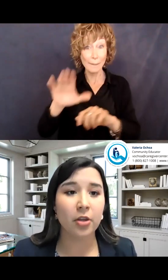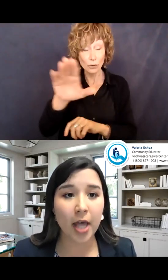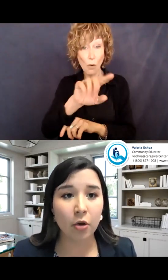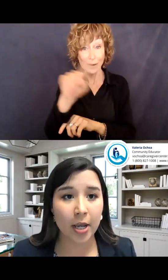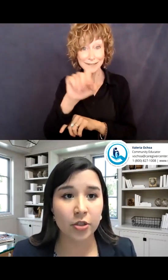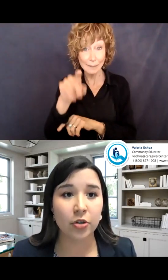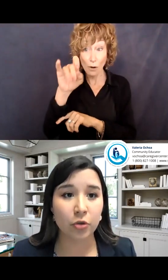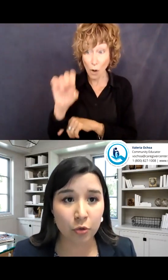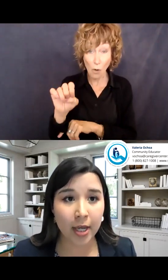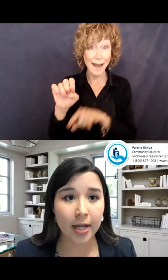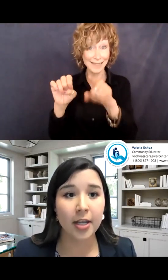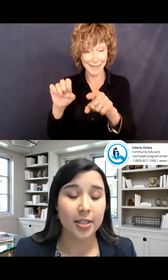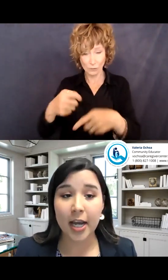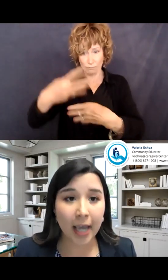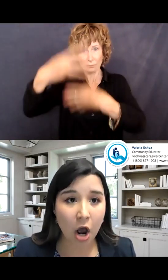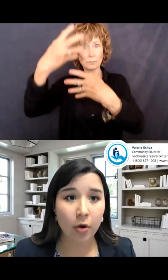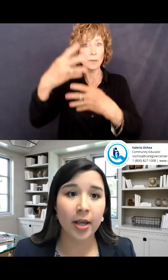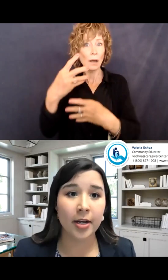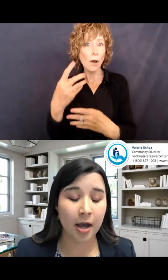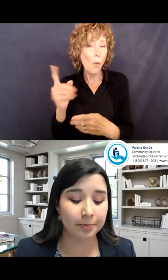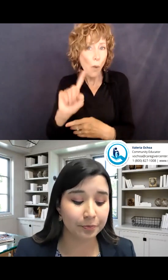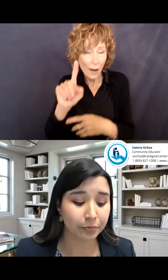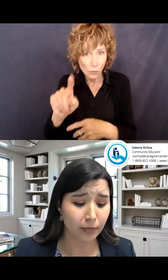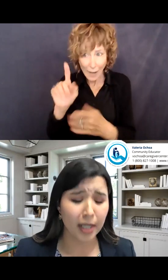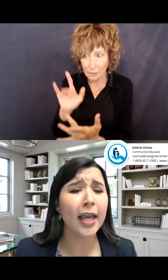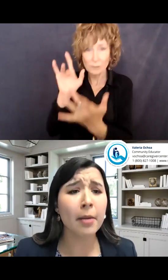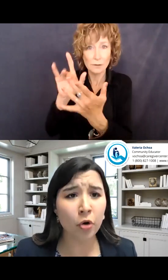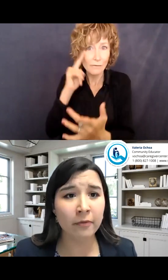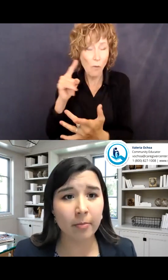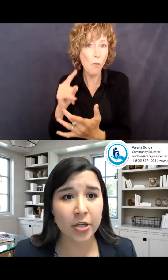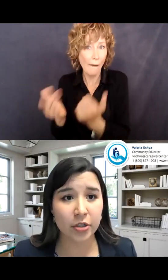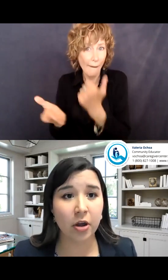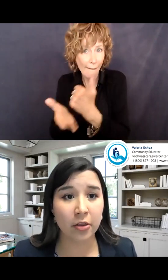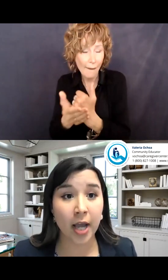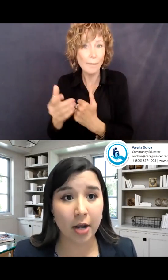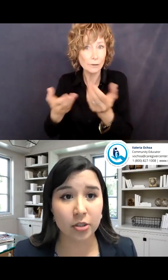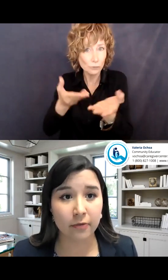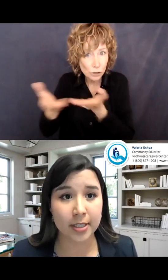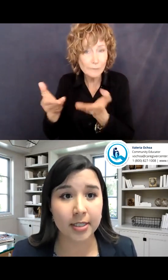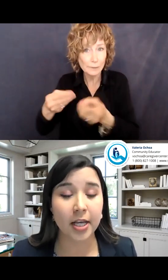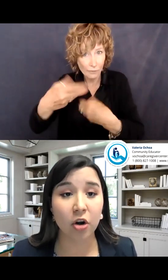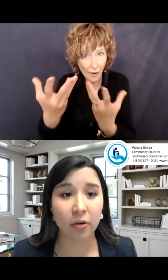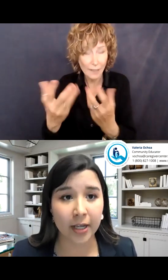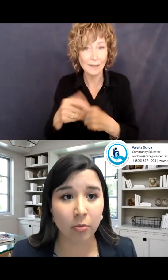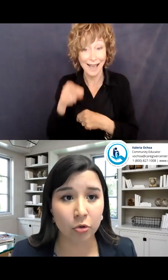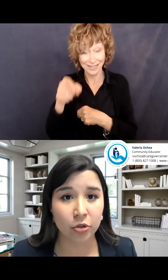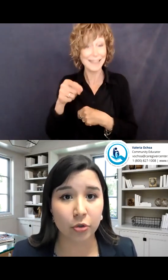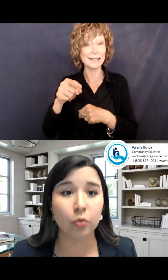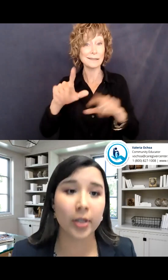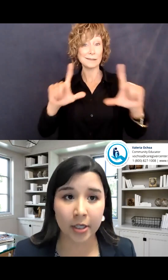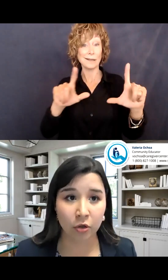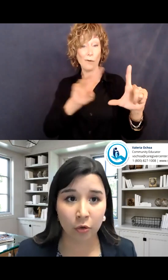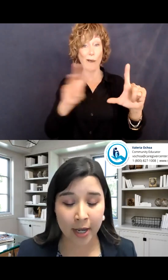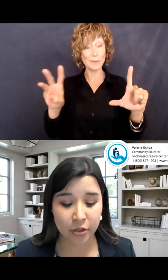And based on that location, you can check out and get more information on the kind of services that are available to